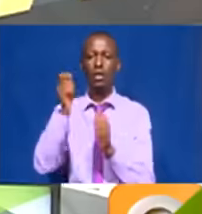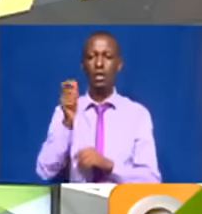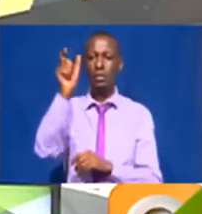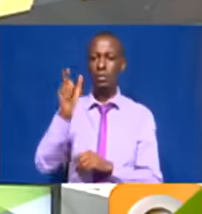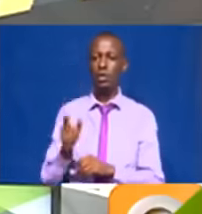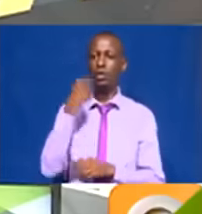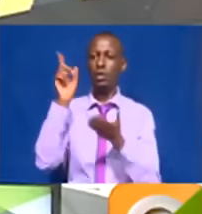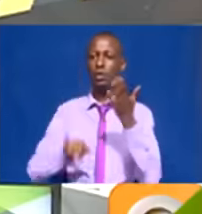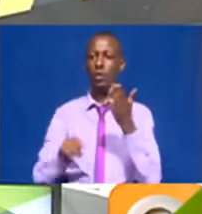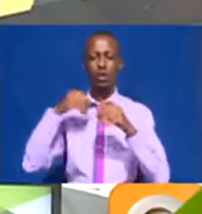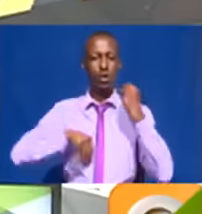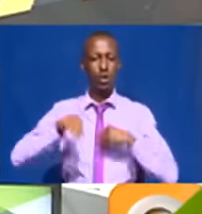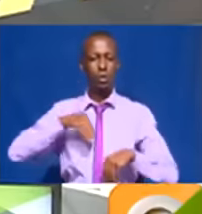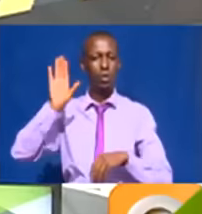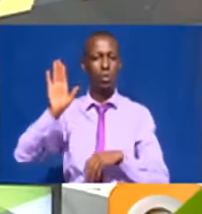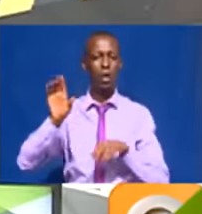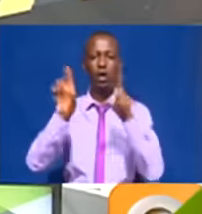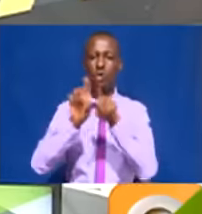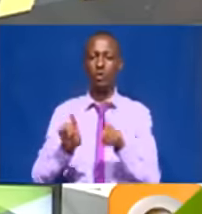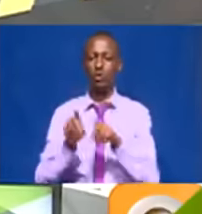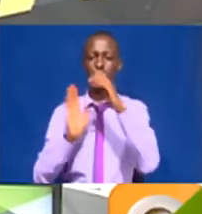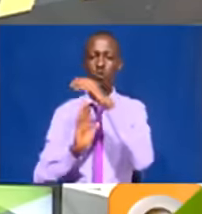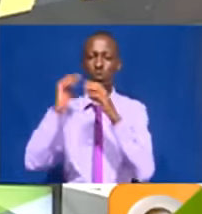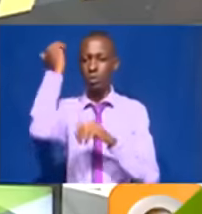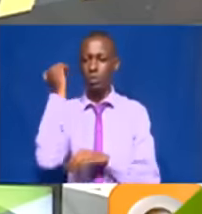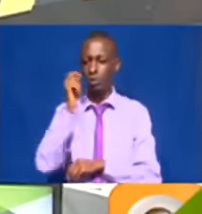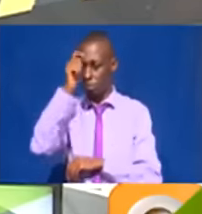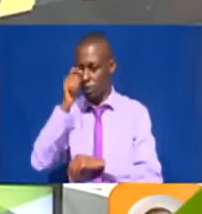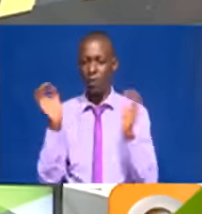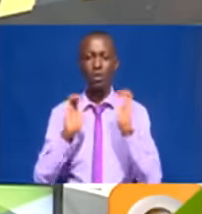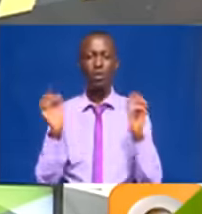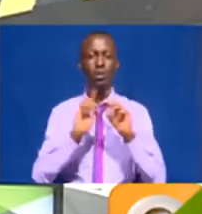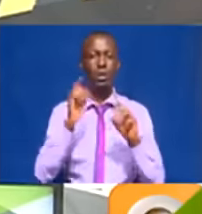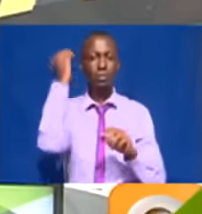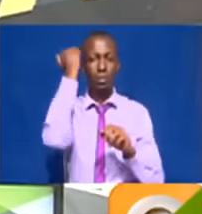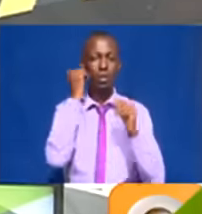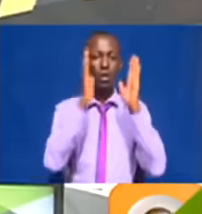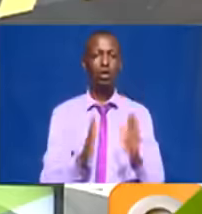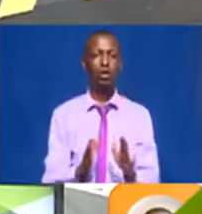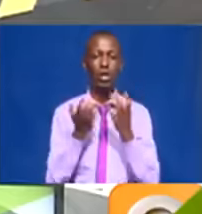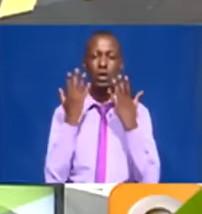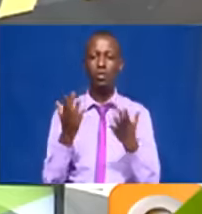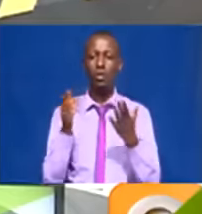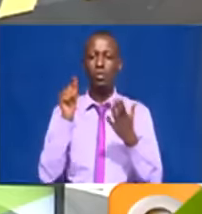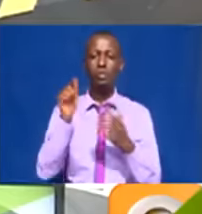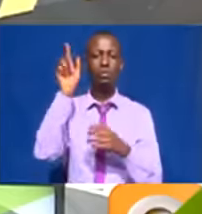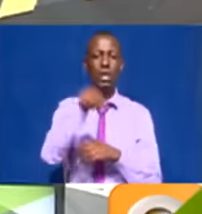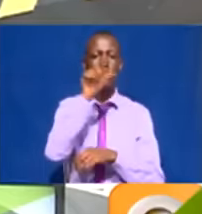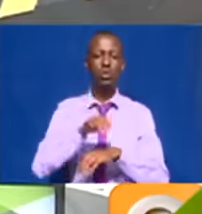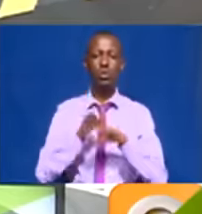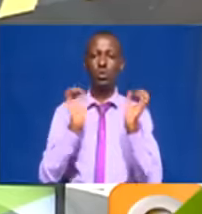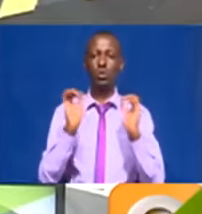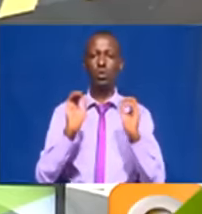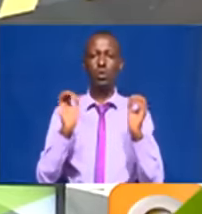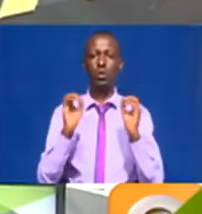corruption and undermining the Supreme Court. But lawyer Ahmednassir has dismissed the ban and instead termed it a badge of